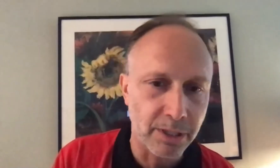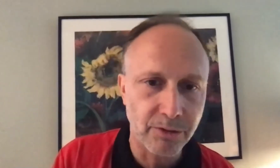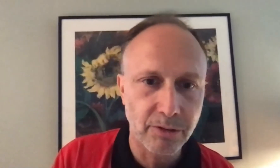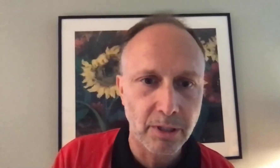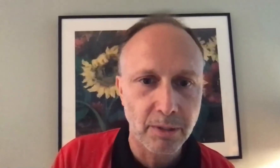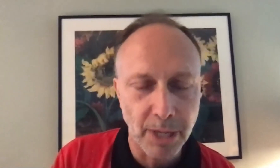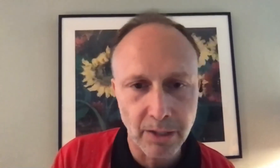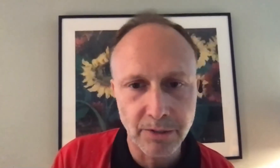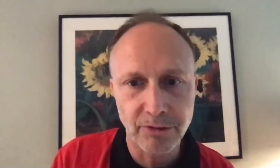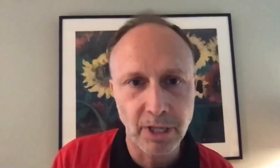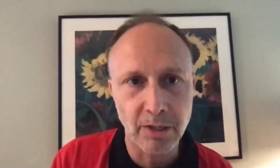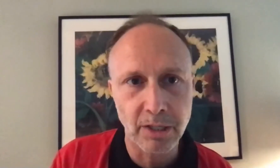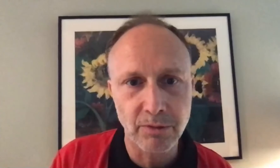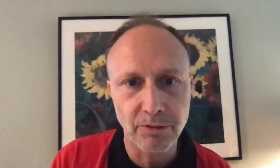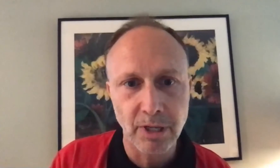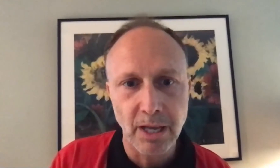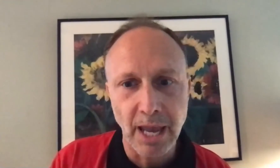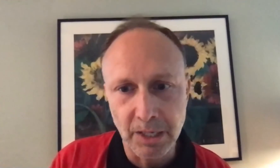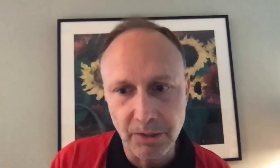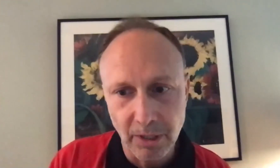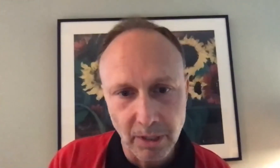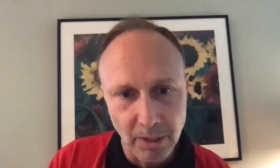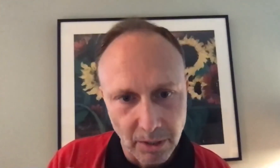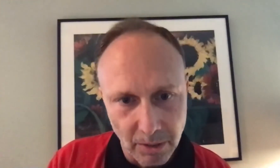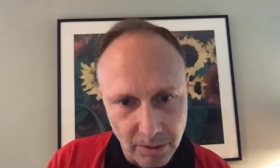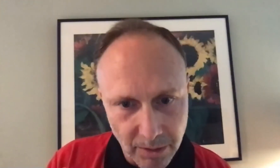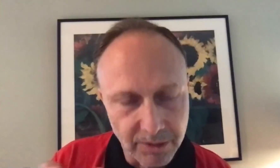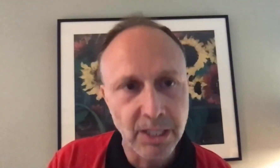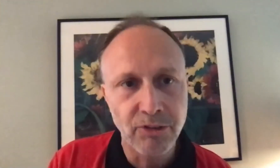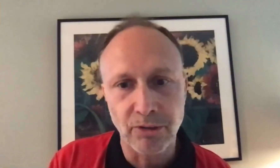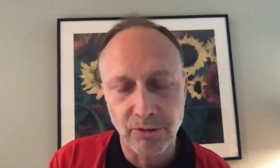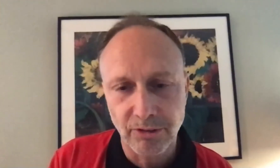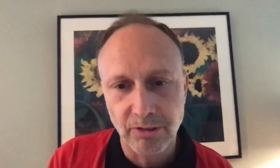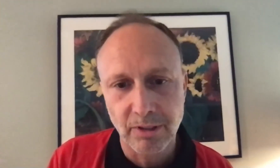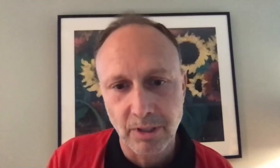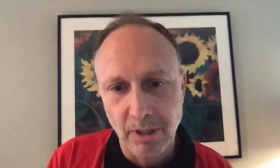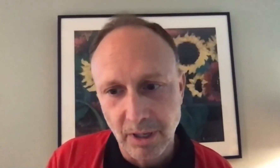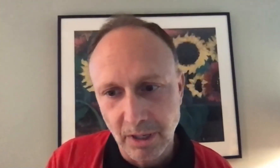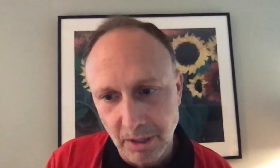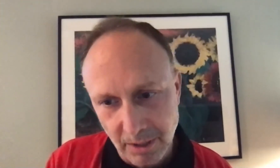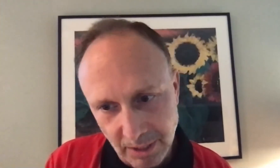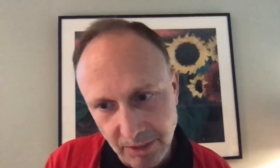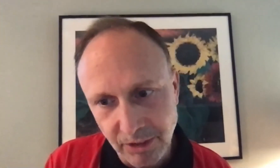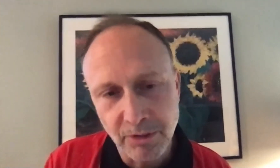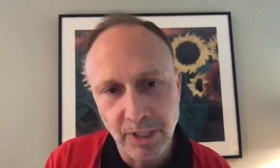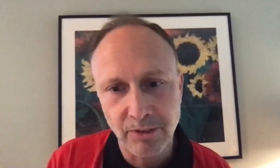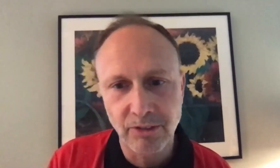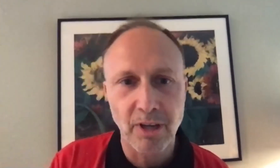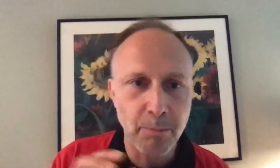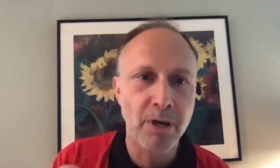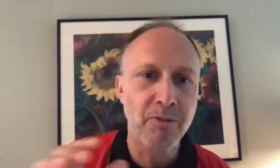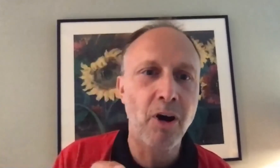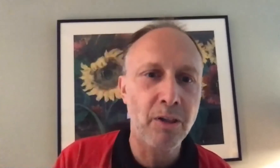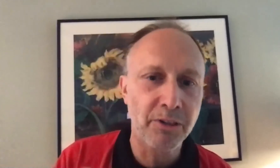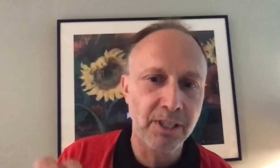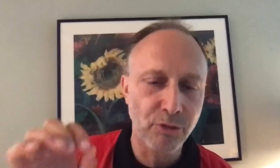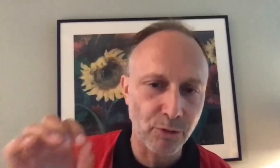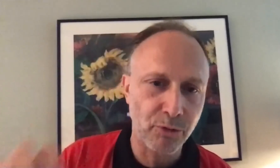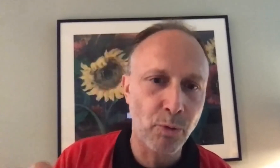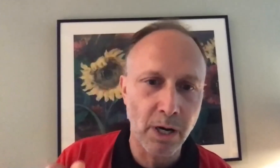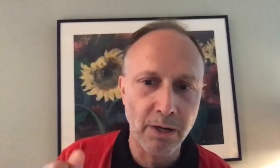teaching content and learning content in ways that meet learners where they are,